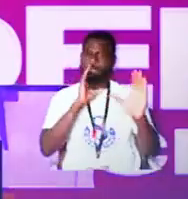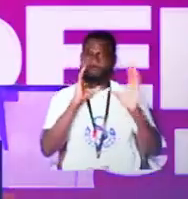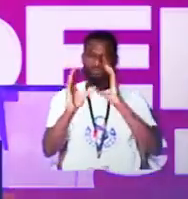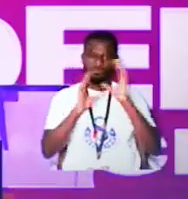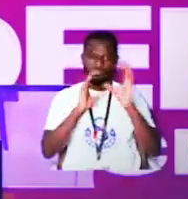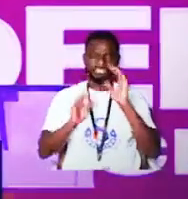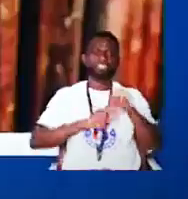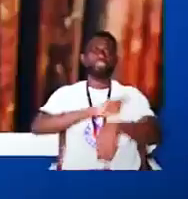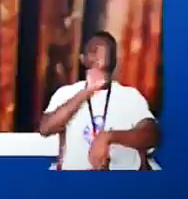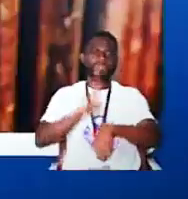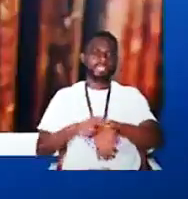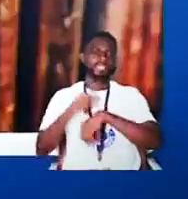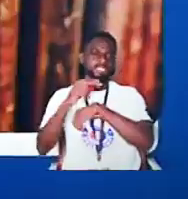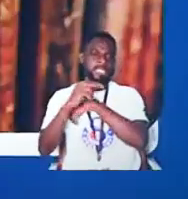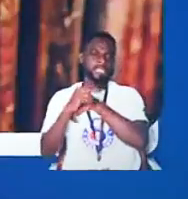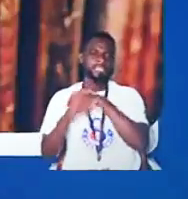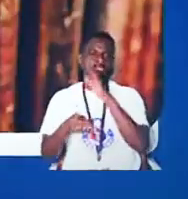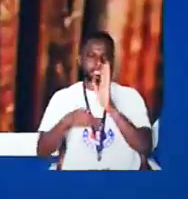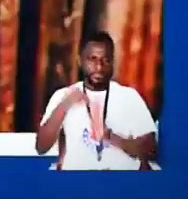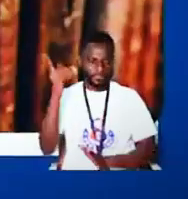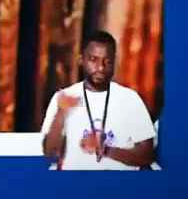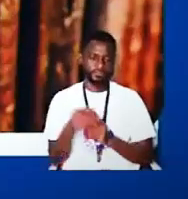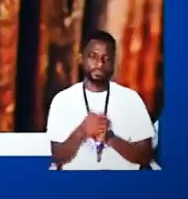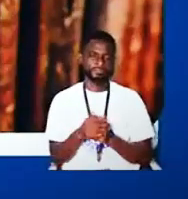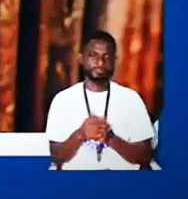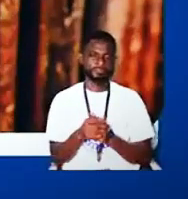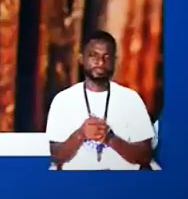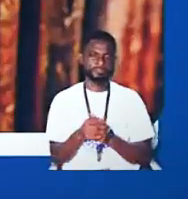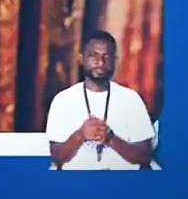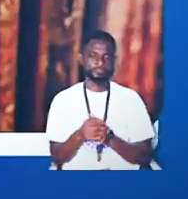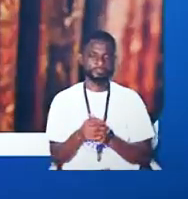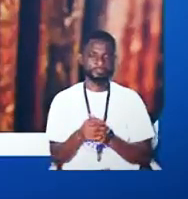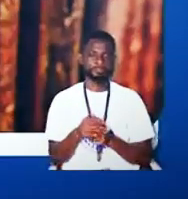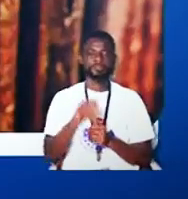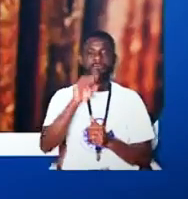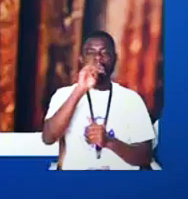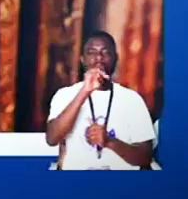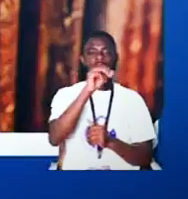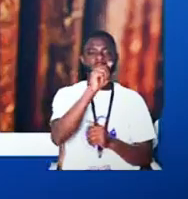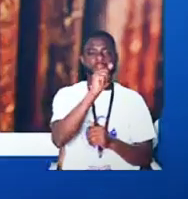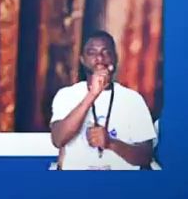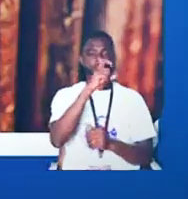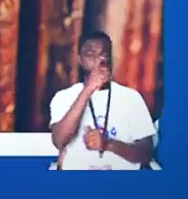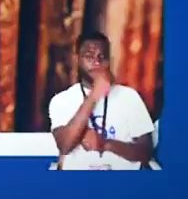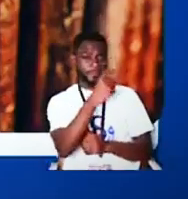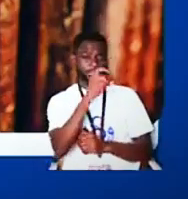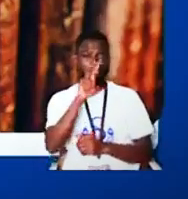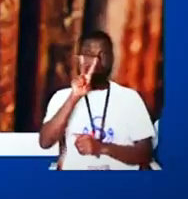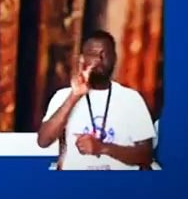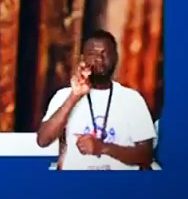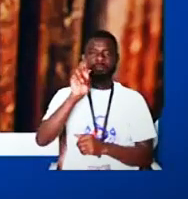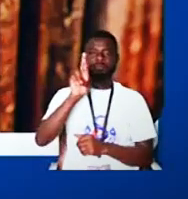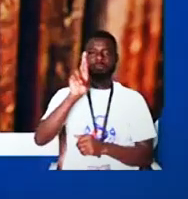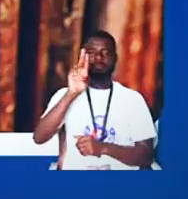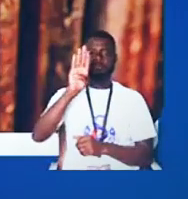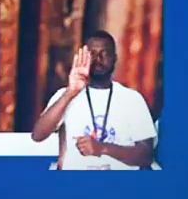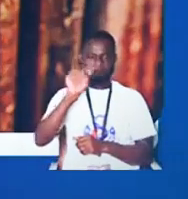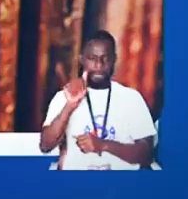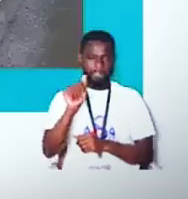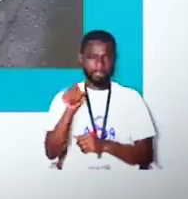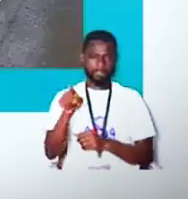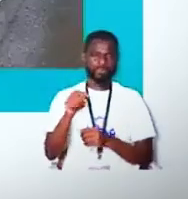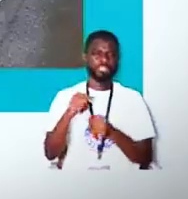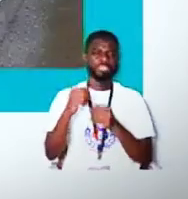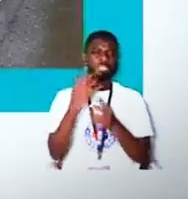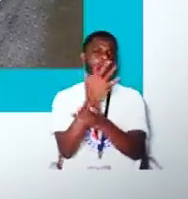development. National development. Max Weber was a German sociologist, economist,